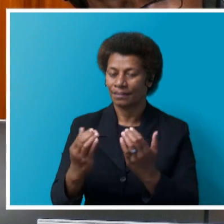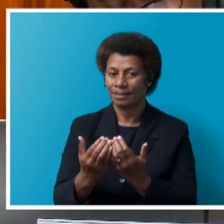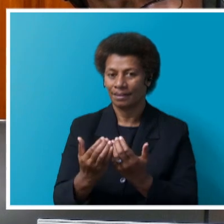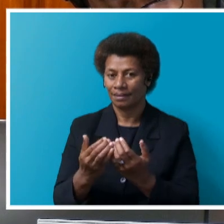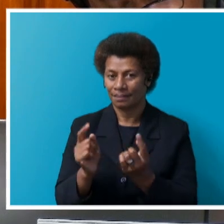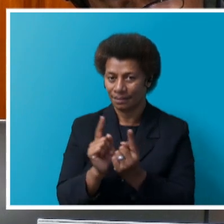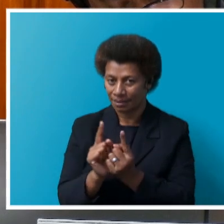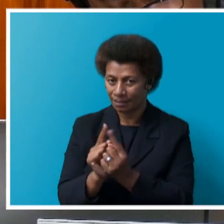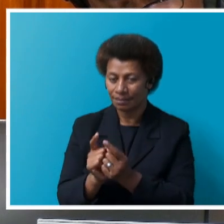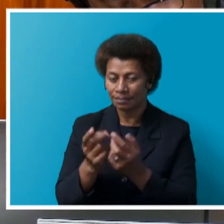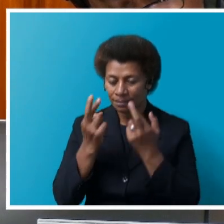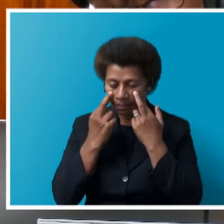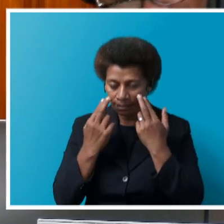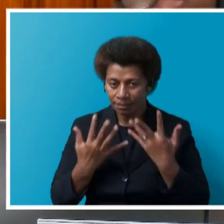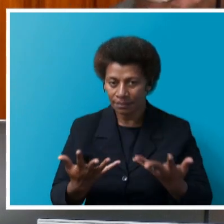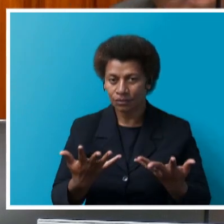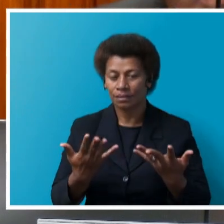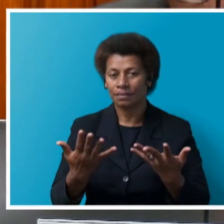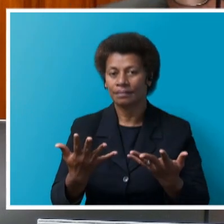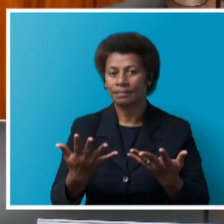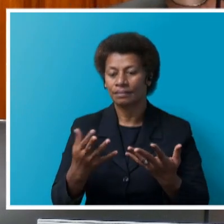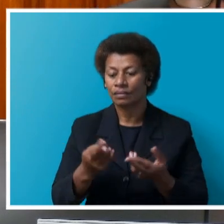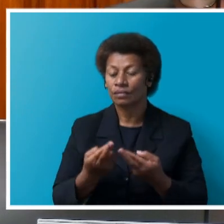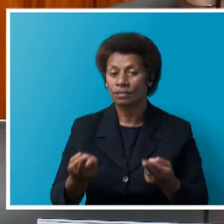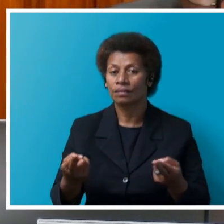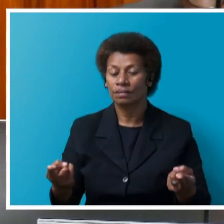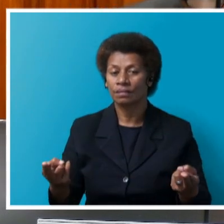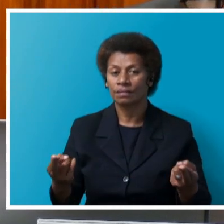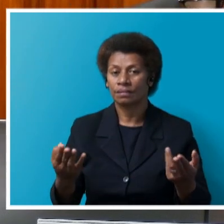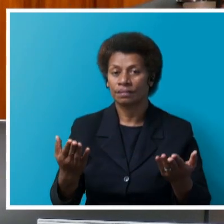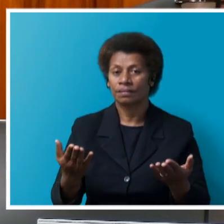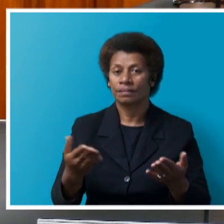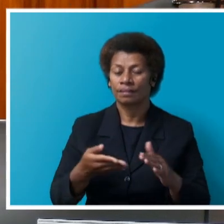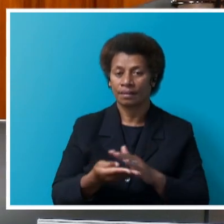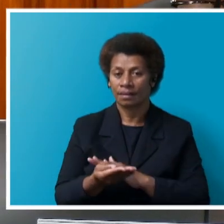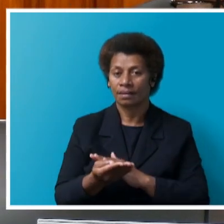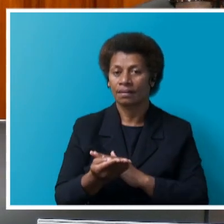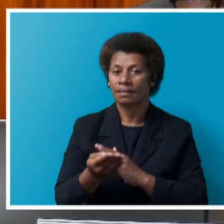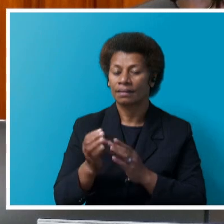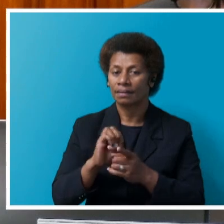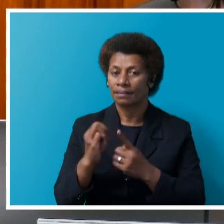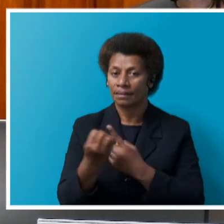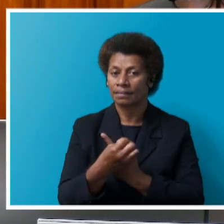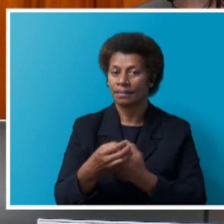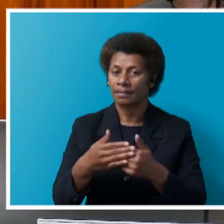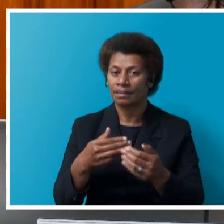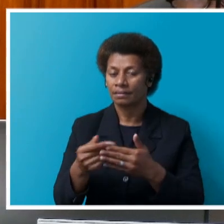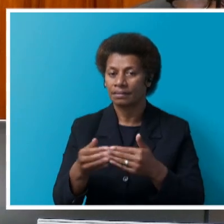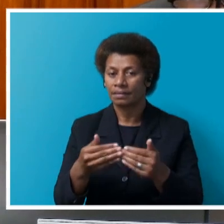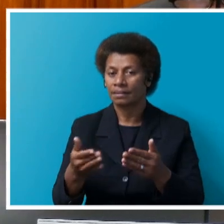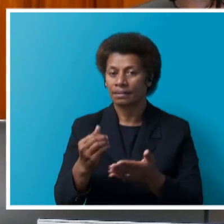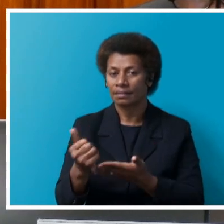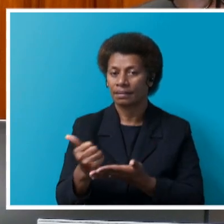Natural Resource Owners Committee meeting mandated under the Environment Management Act. Further,